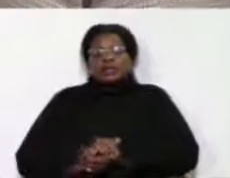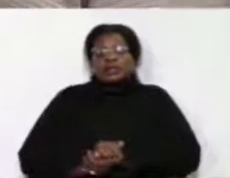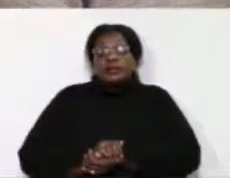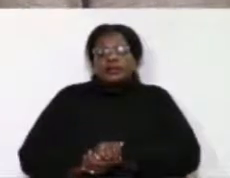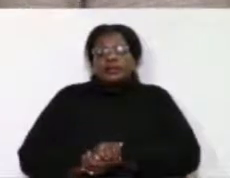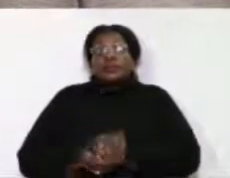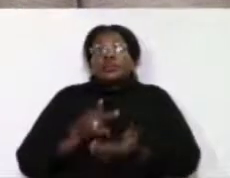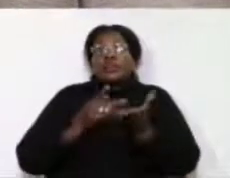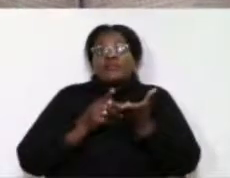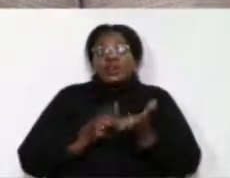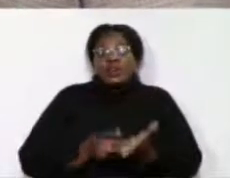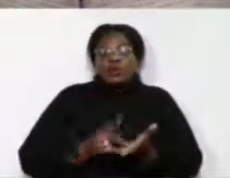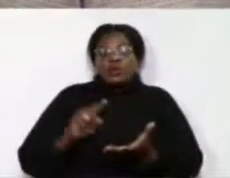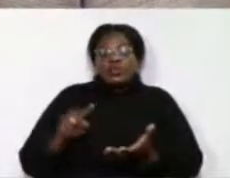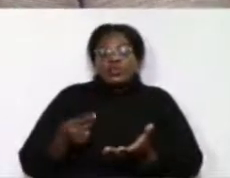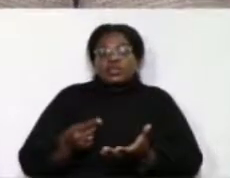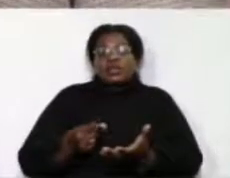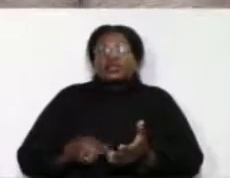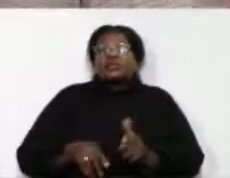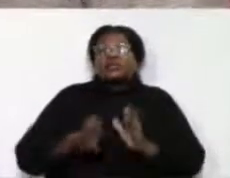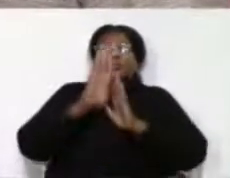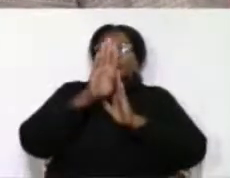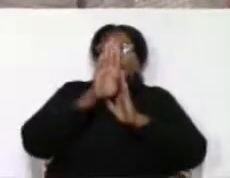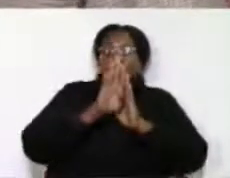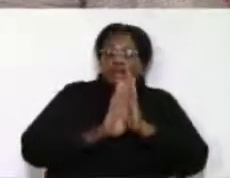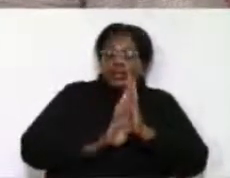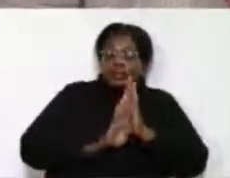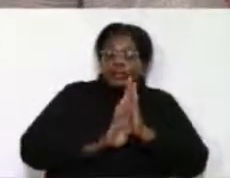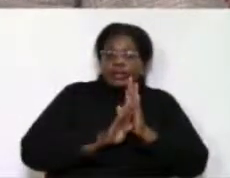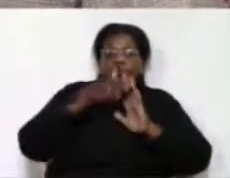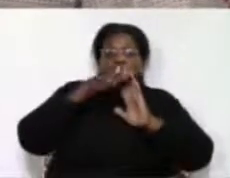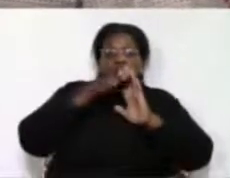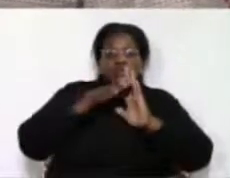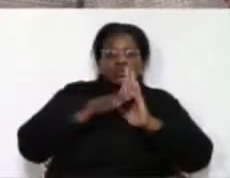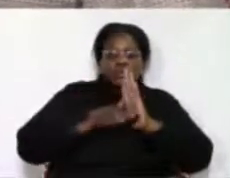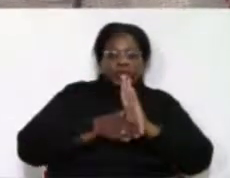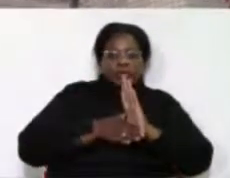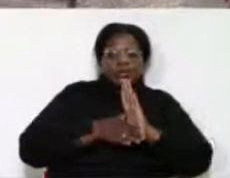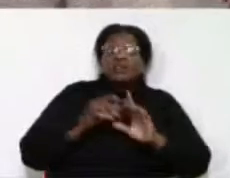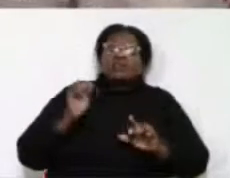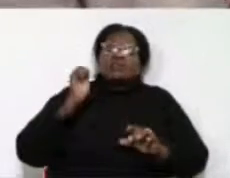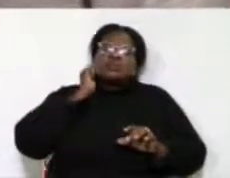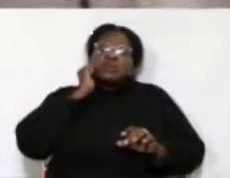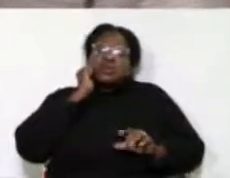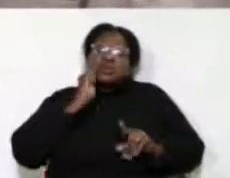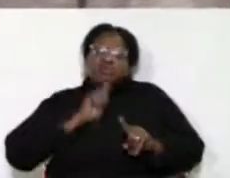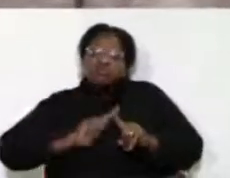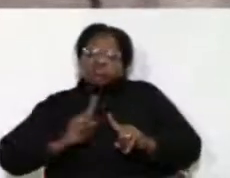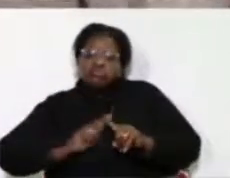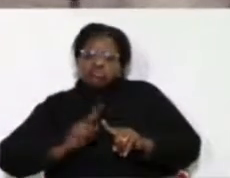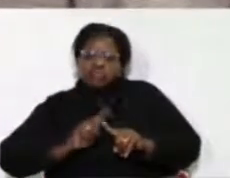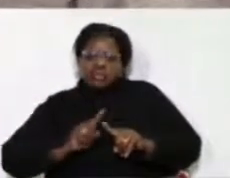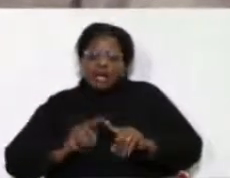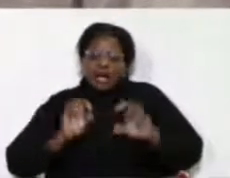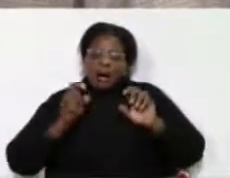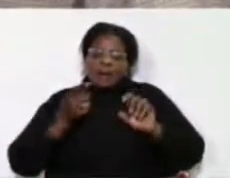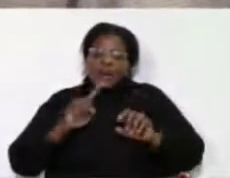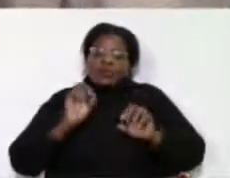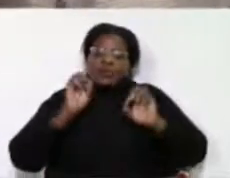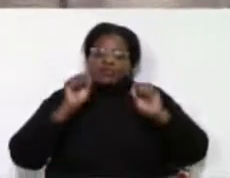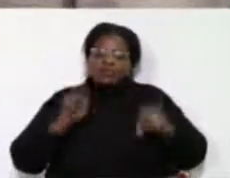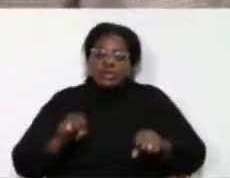assets that fall is the depreciation. I'm sorry if I'm moving fast, but we have to get to all of these points out of the